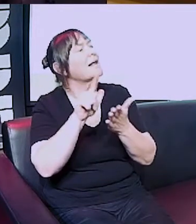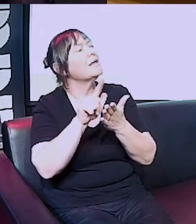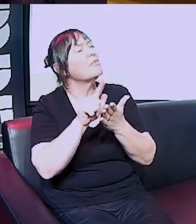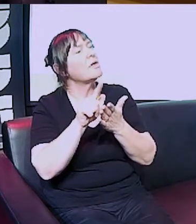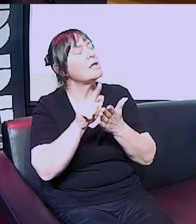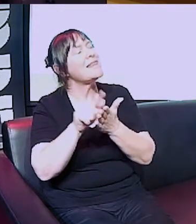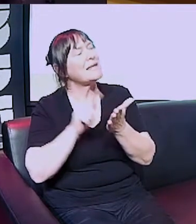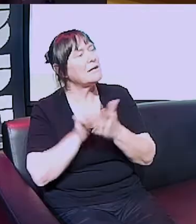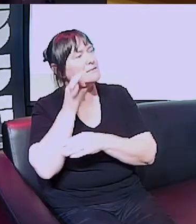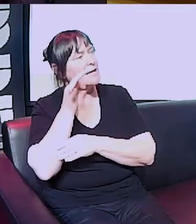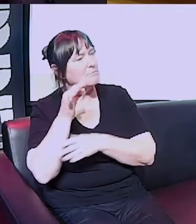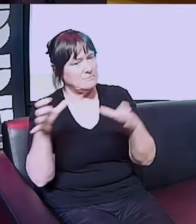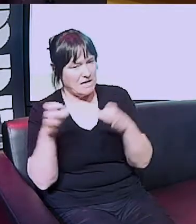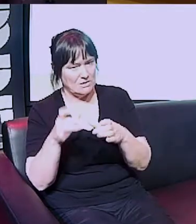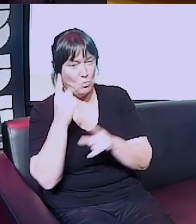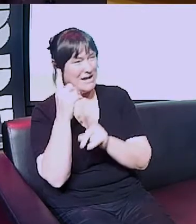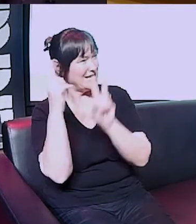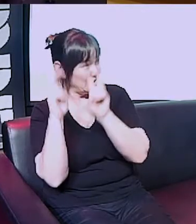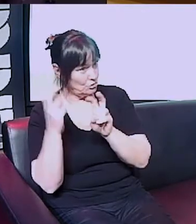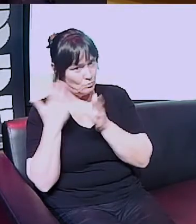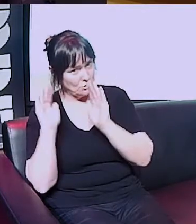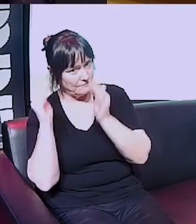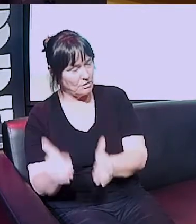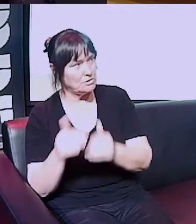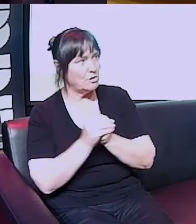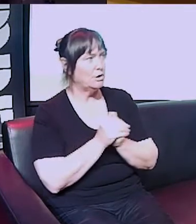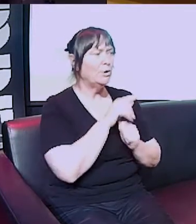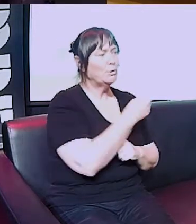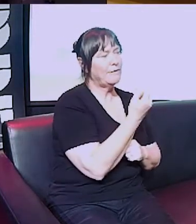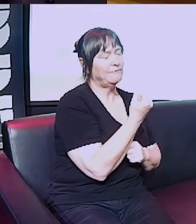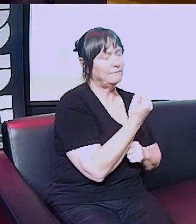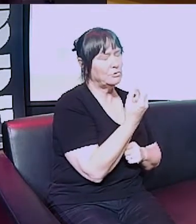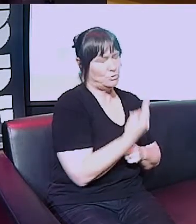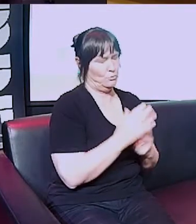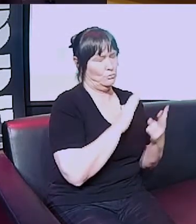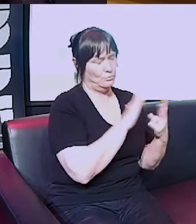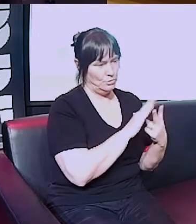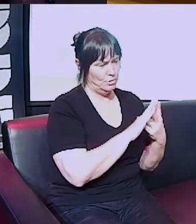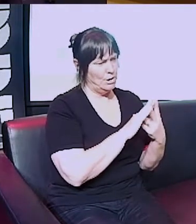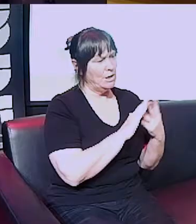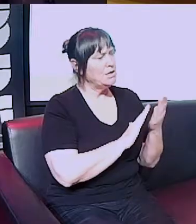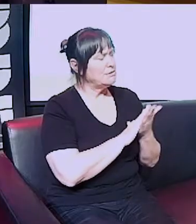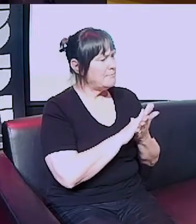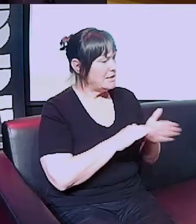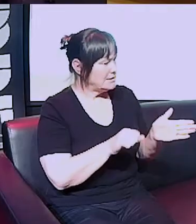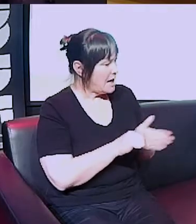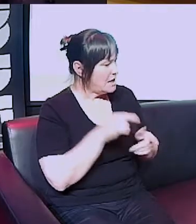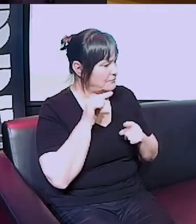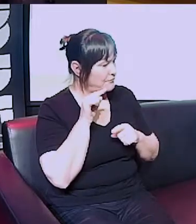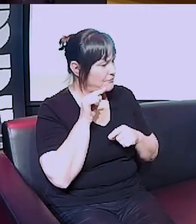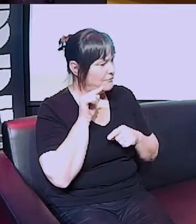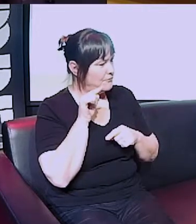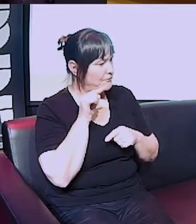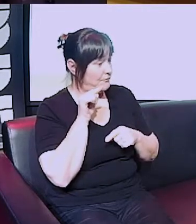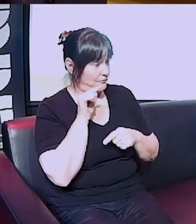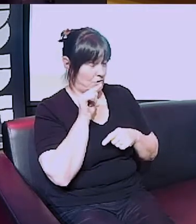that they wanted to focus on. How does that not impede your ability in some way to let people know what they'd be voting